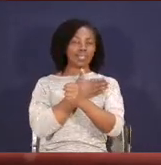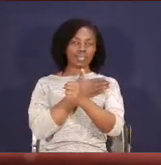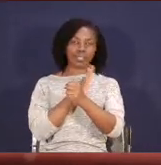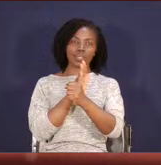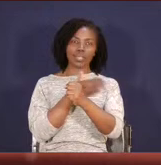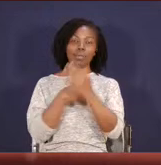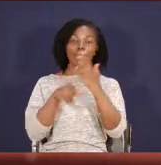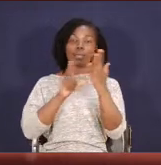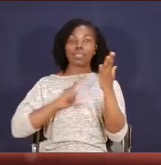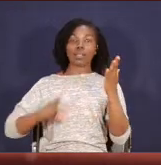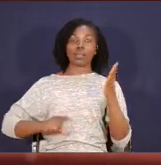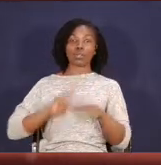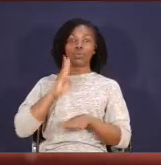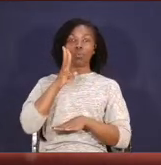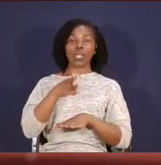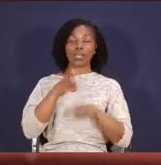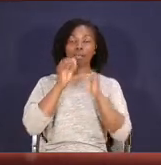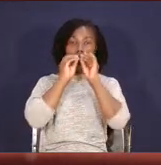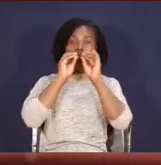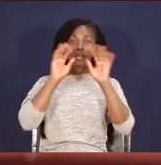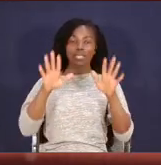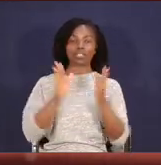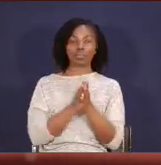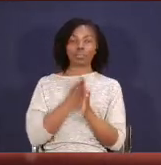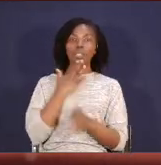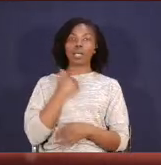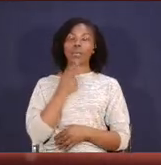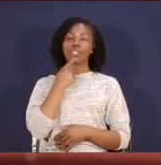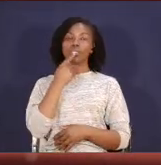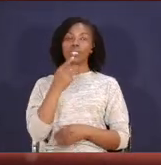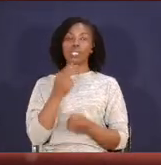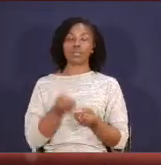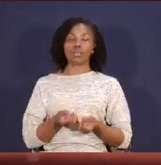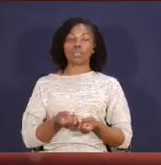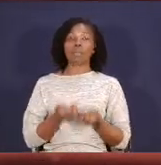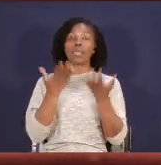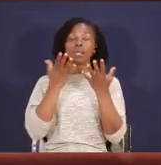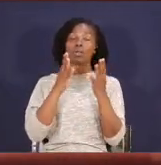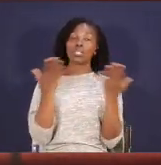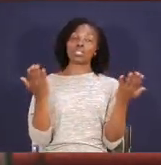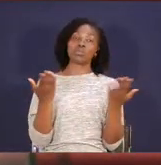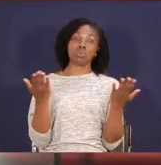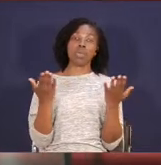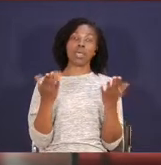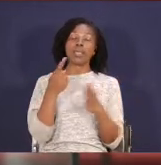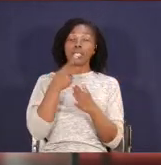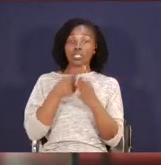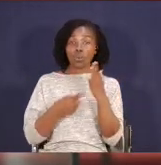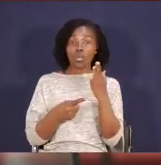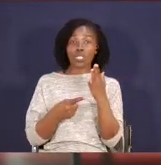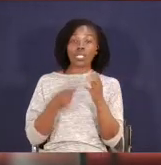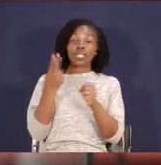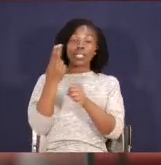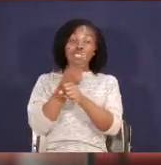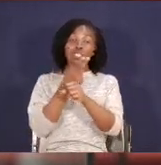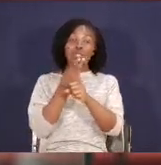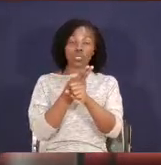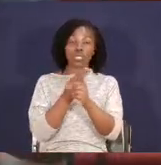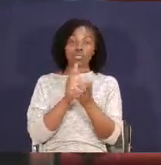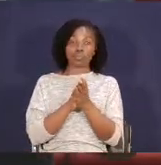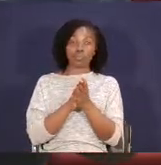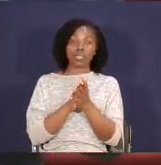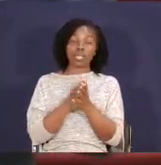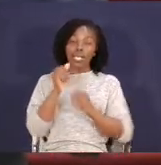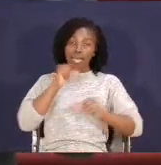released. Let me put it this way. The miracle is in what is released. The miracle is not in what is hoarded. So